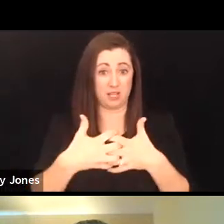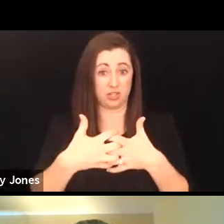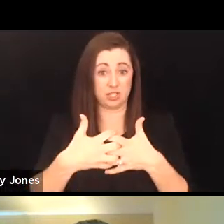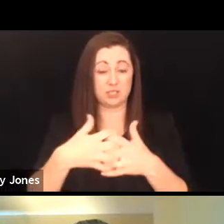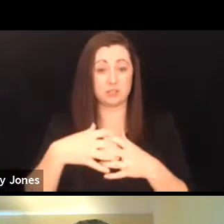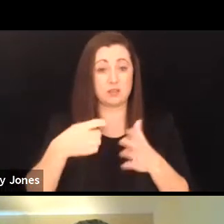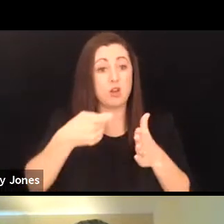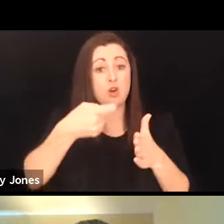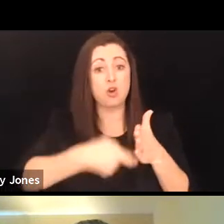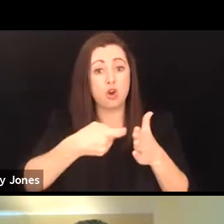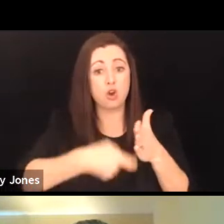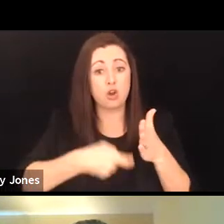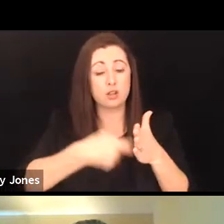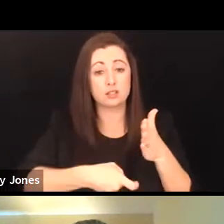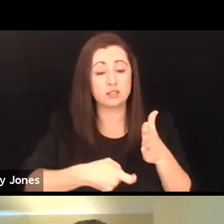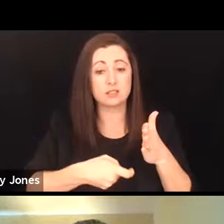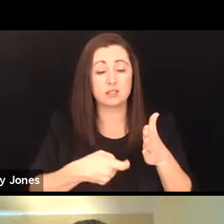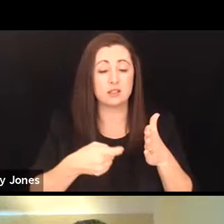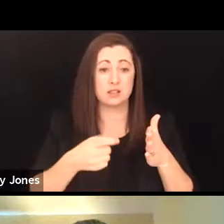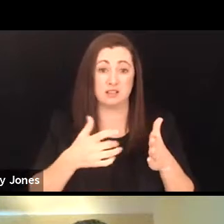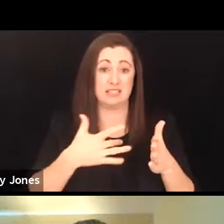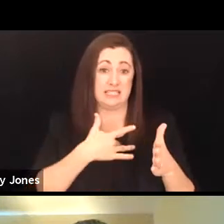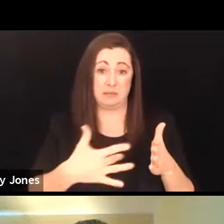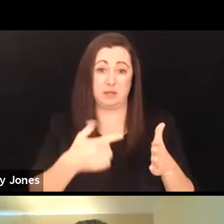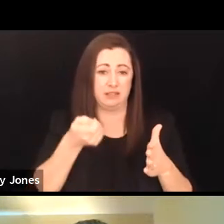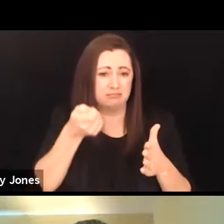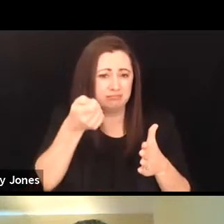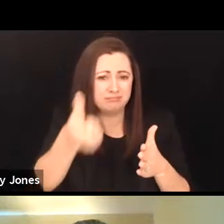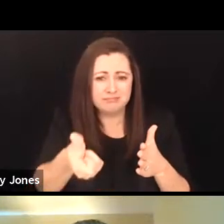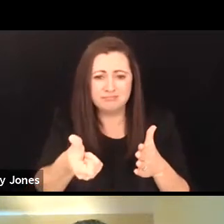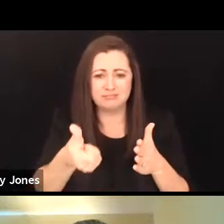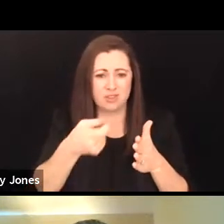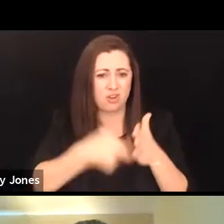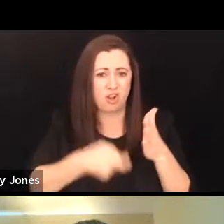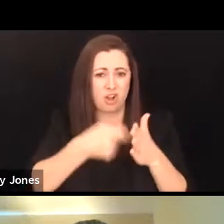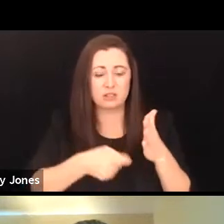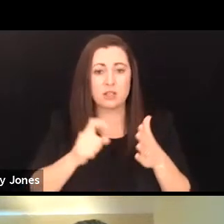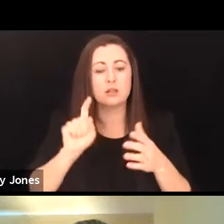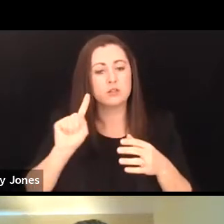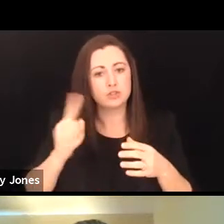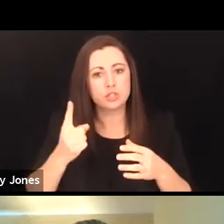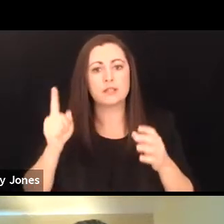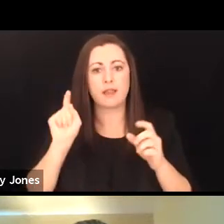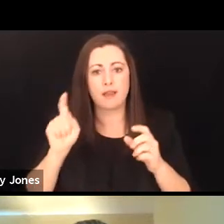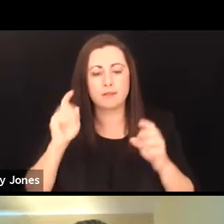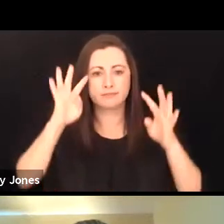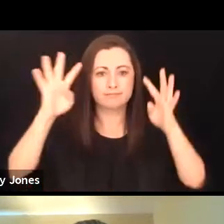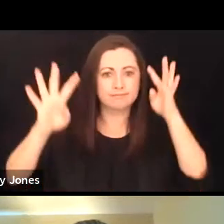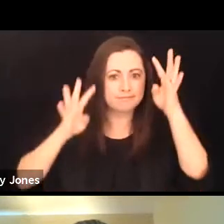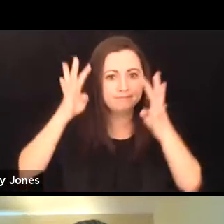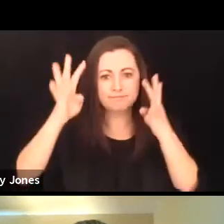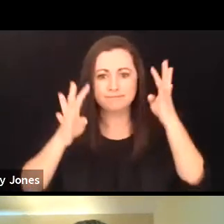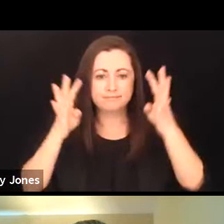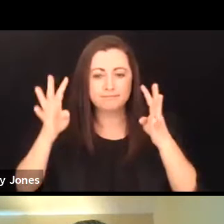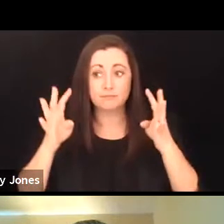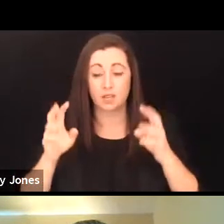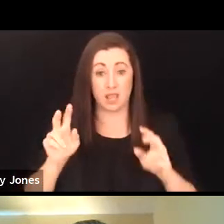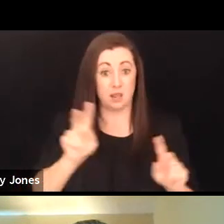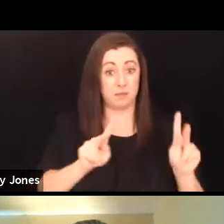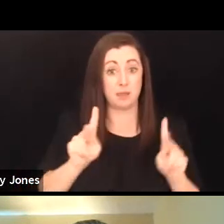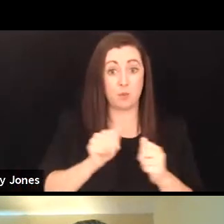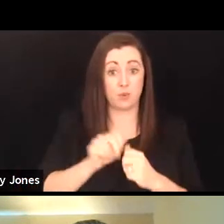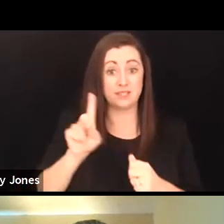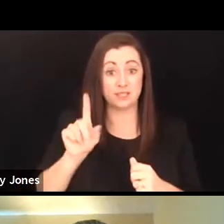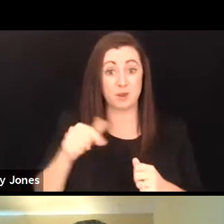rule, very, very little. It's just a matter of innovation. And people with disabilities, we've come up with our